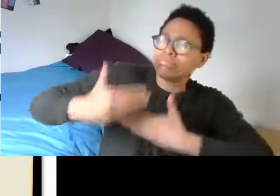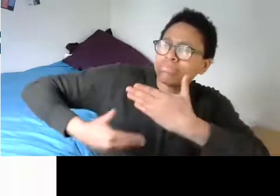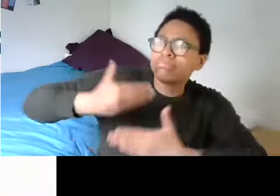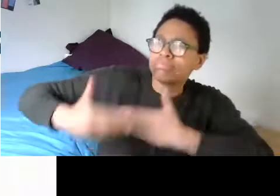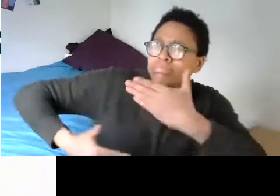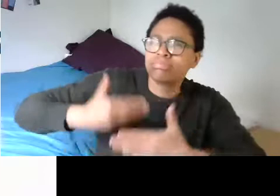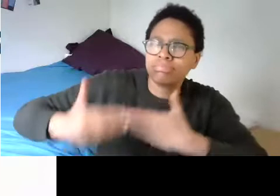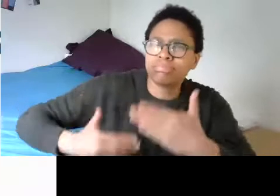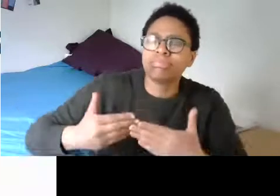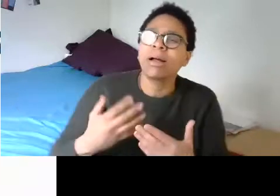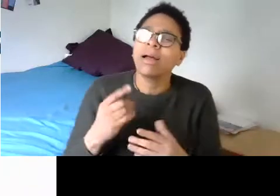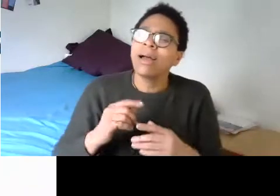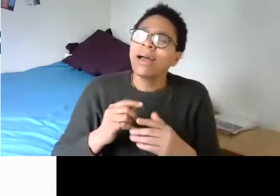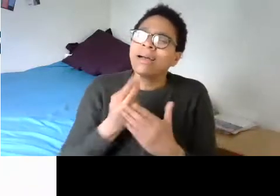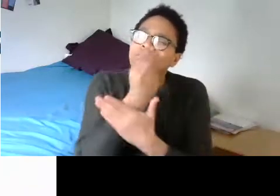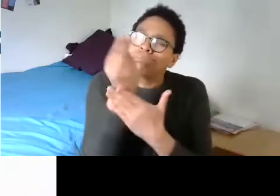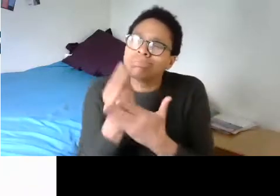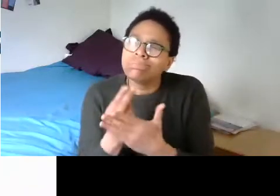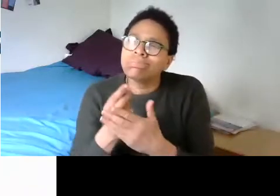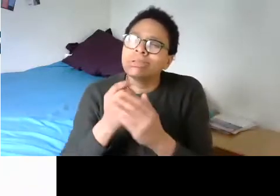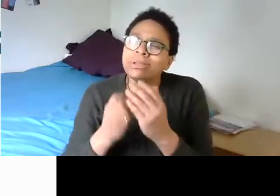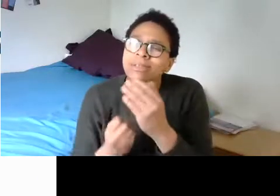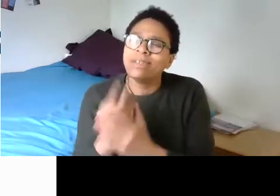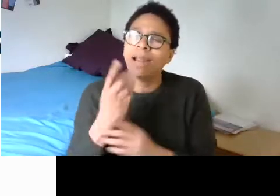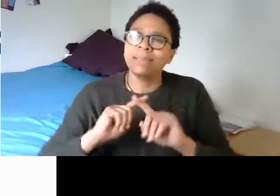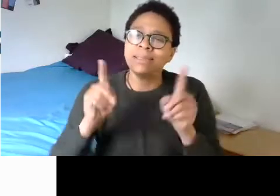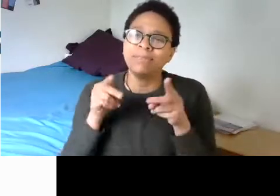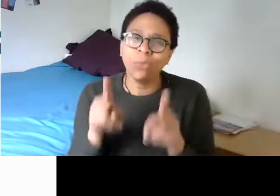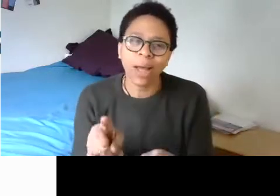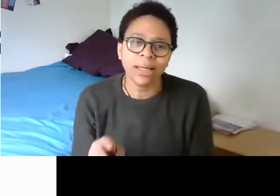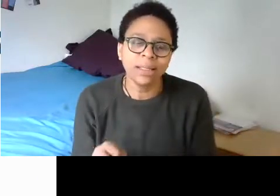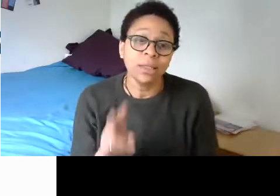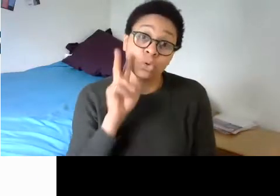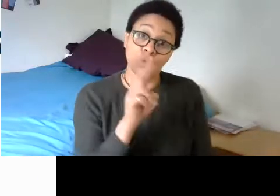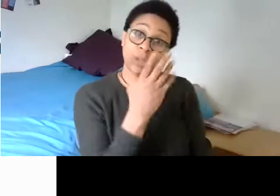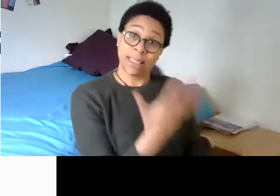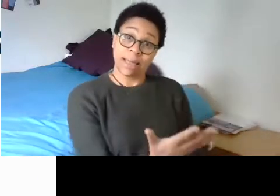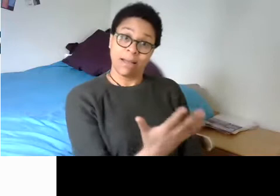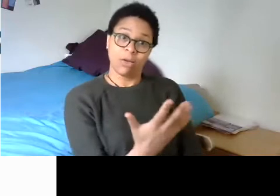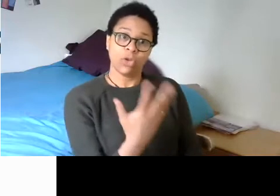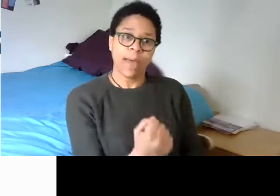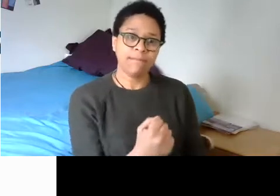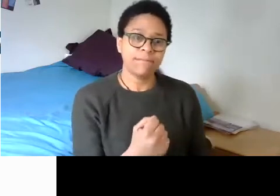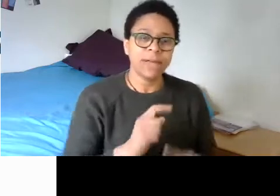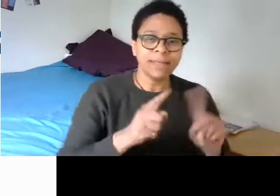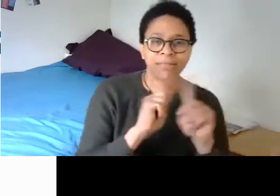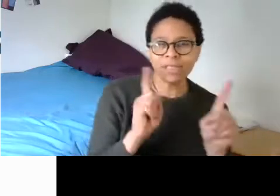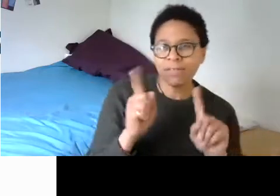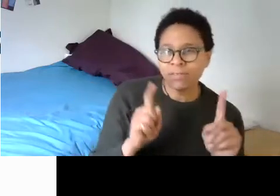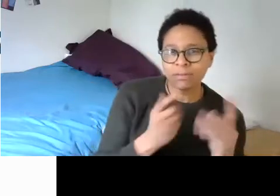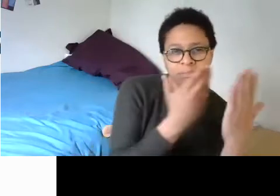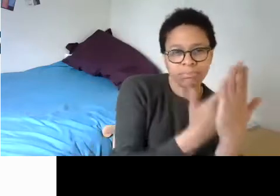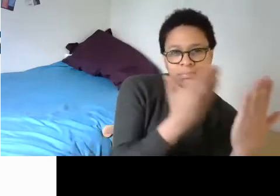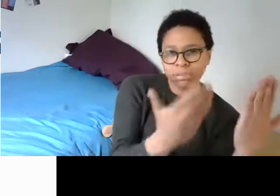So on the slide, we have examples of 3 hand-coloured pages from both the 18th and 19th centuries. On the left is a printed plate